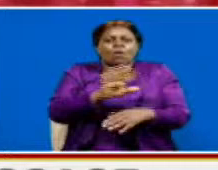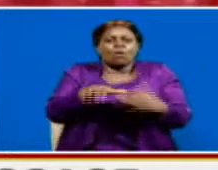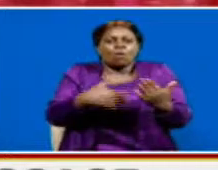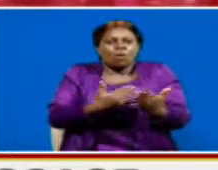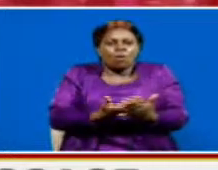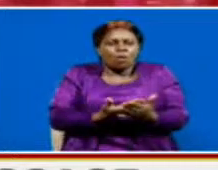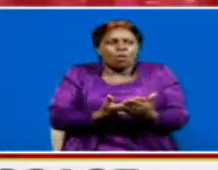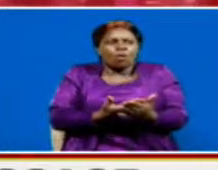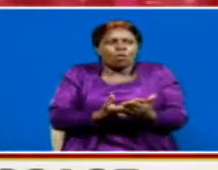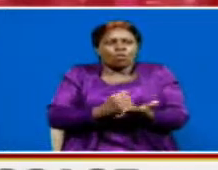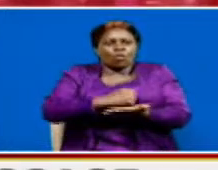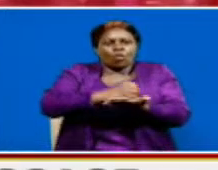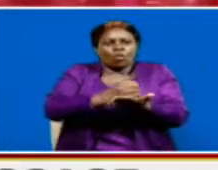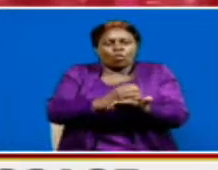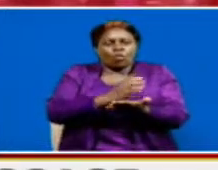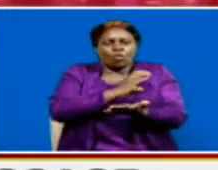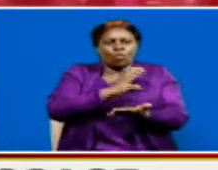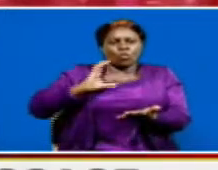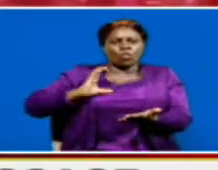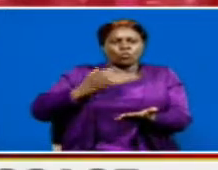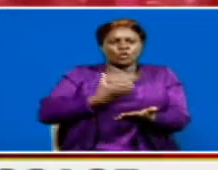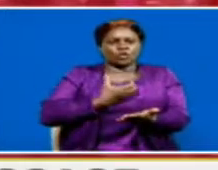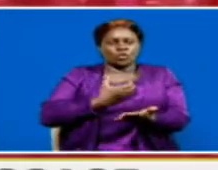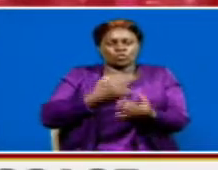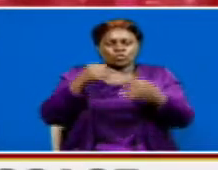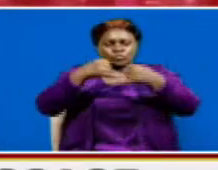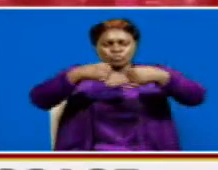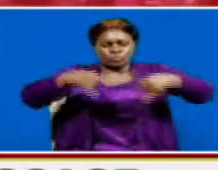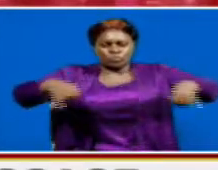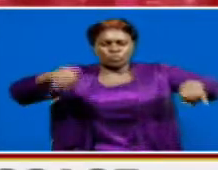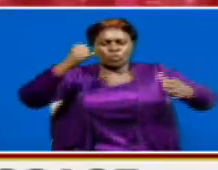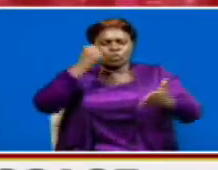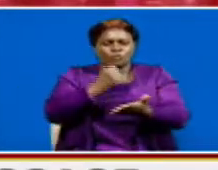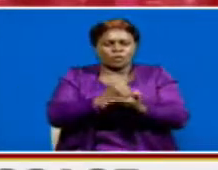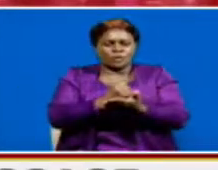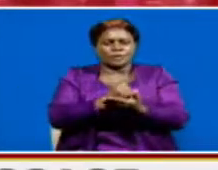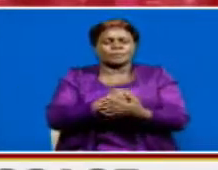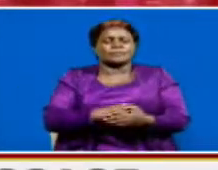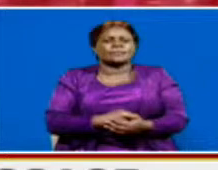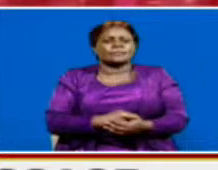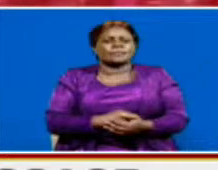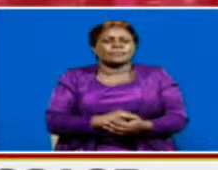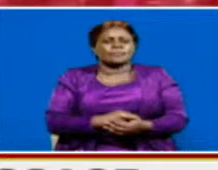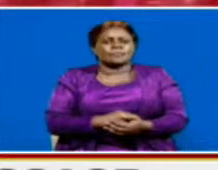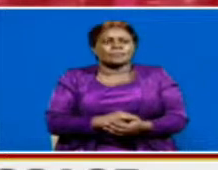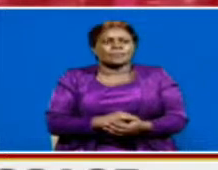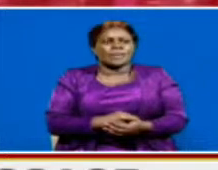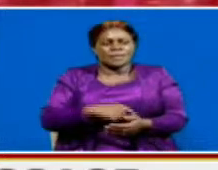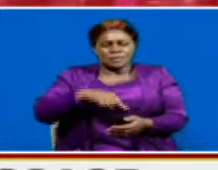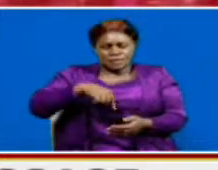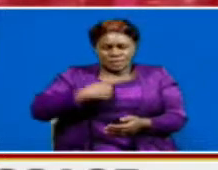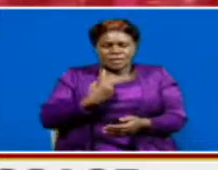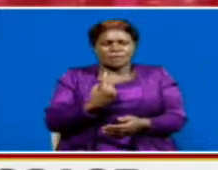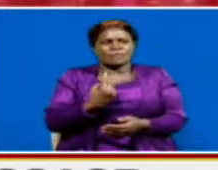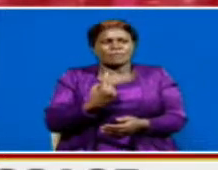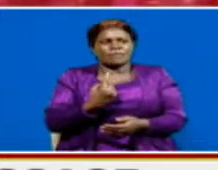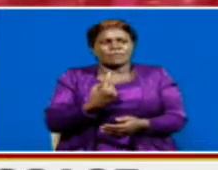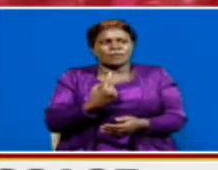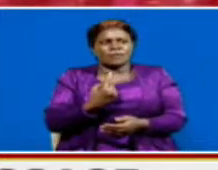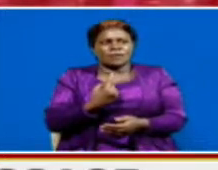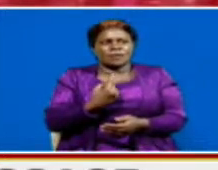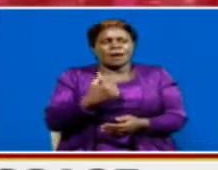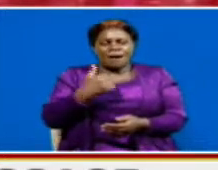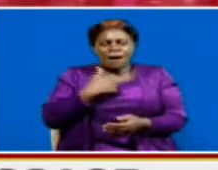in the commissions and independent offices. Accordingly, we are under